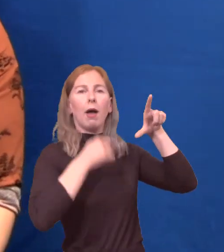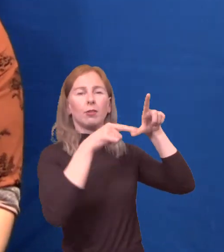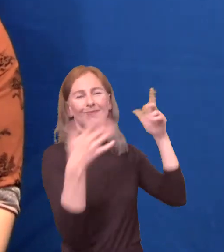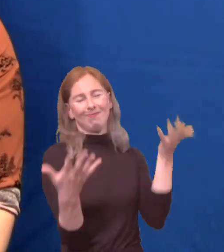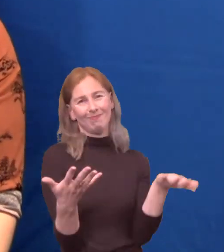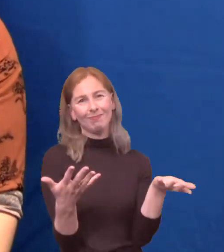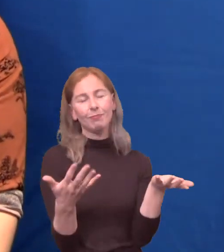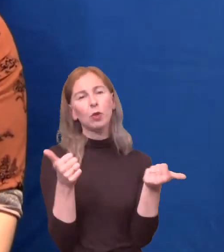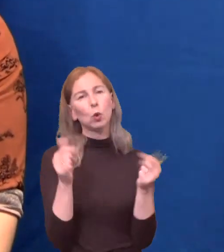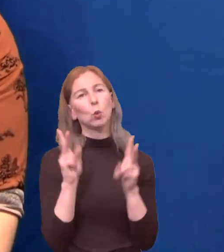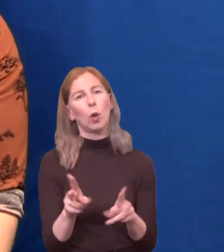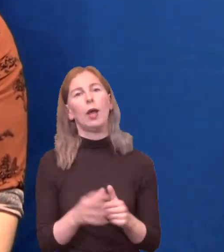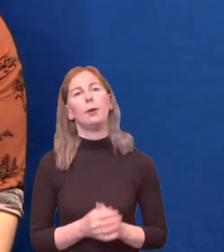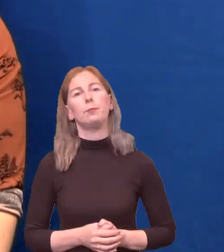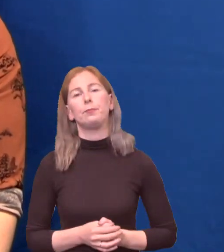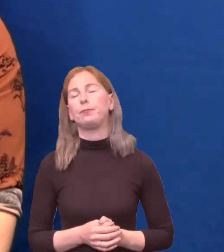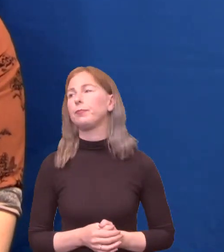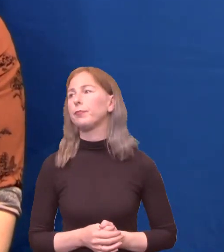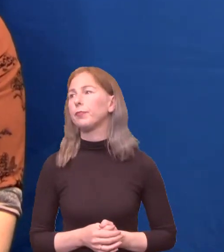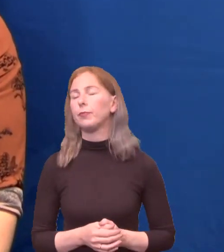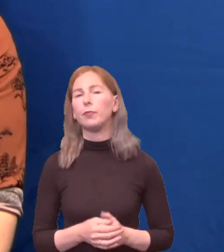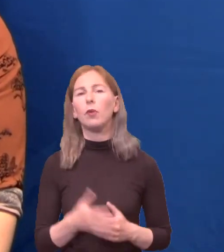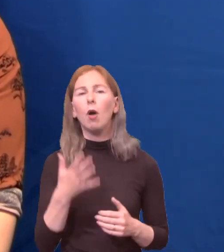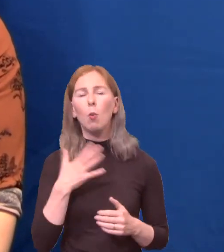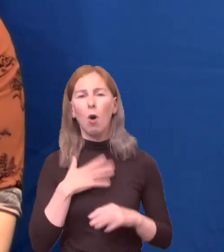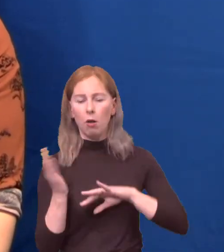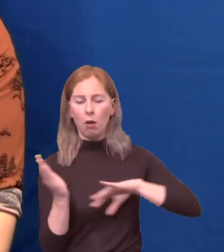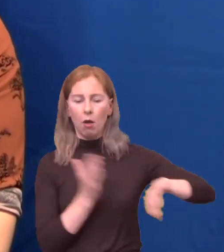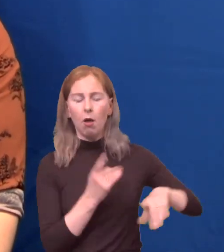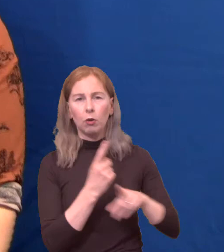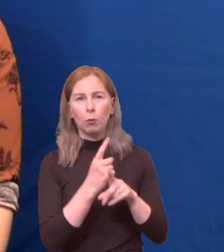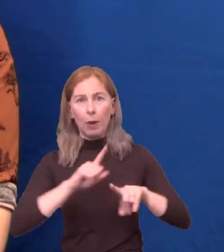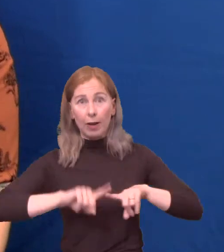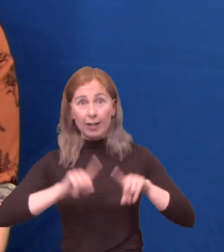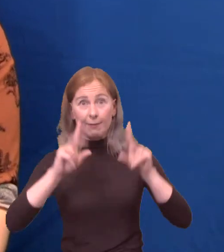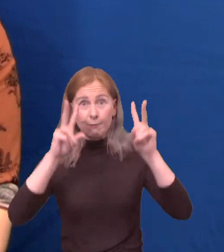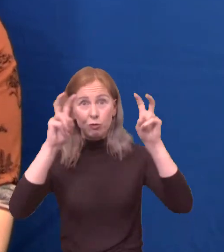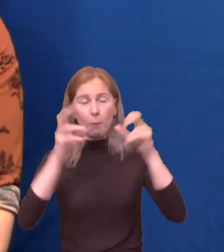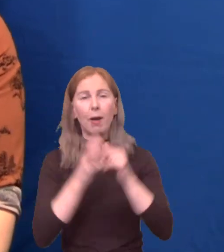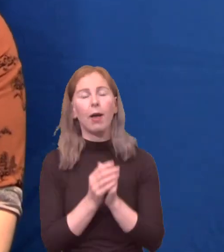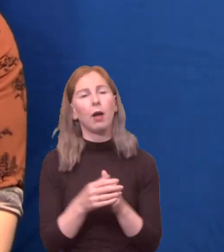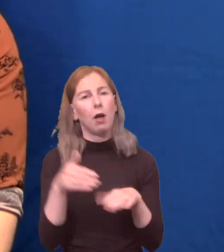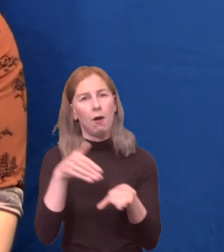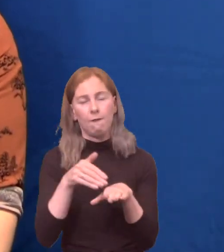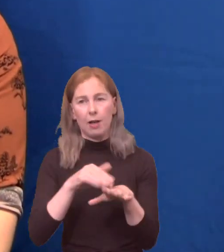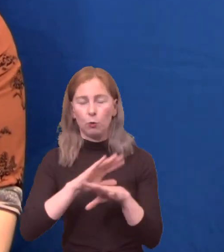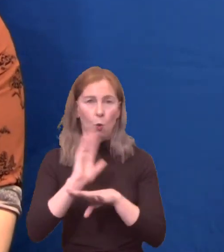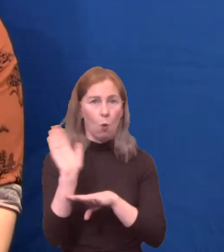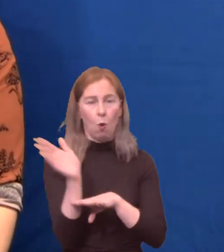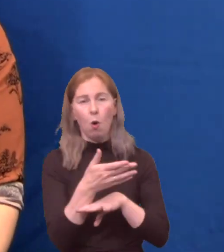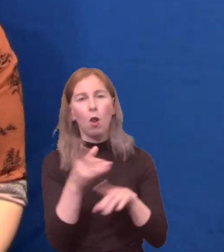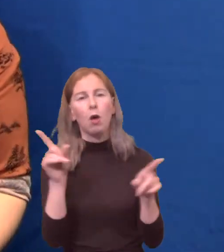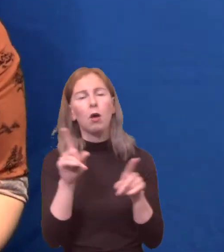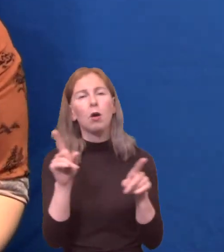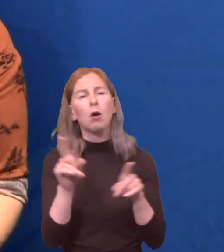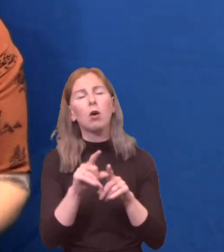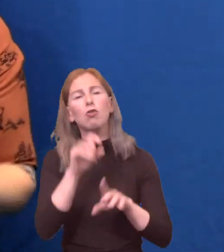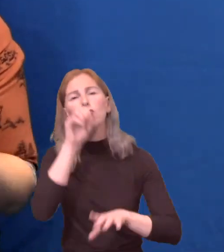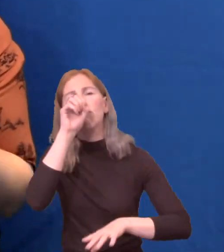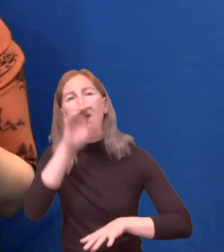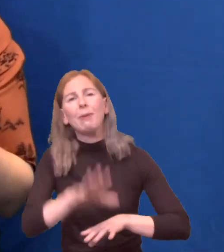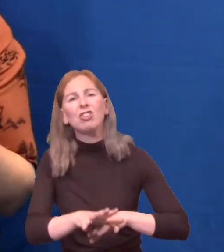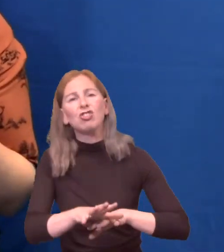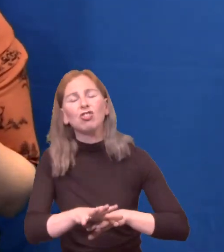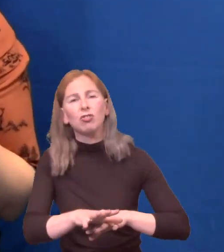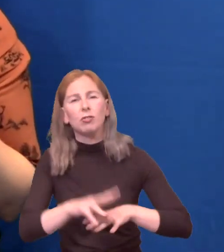is, I know it affects a lot of sort of landowners and farmers, and is a real nuisance in general to everybody, is fly tipping. And it's something that